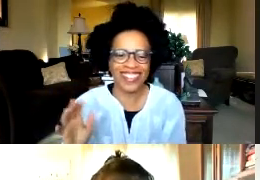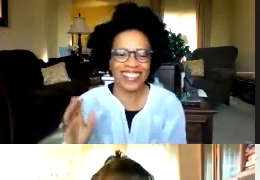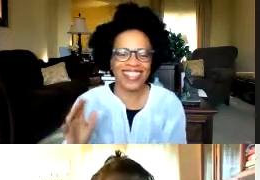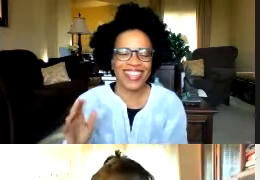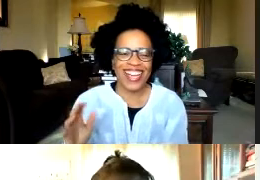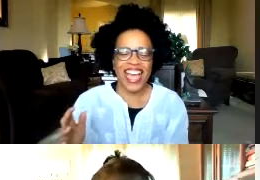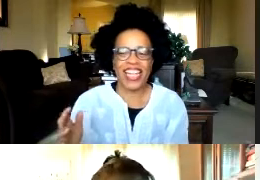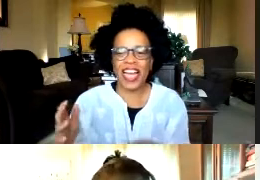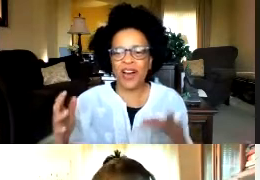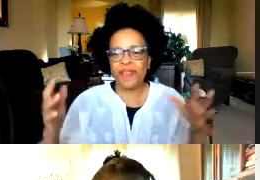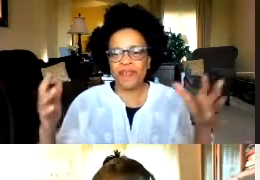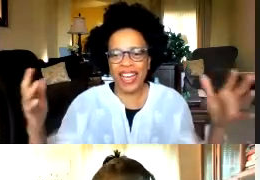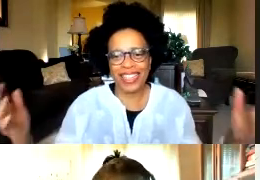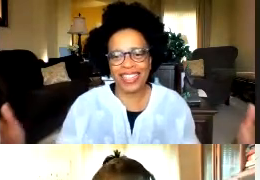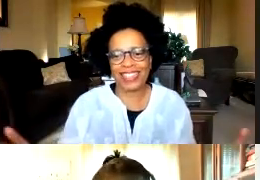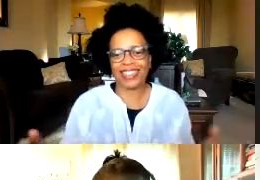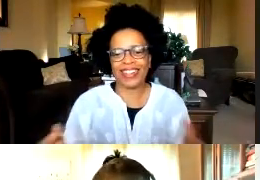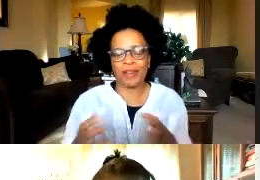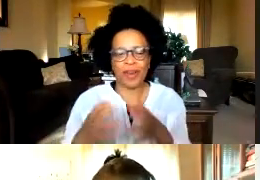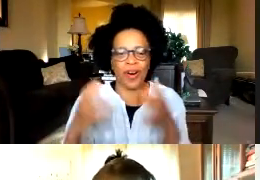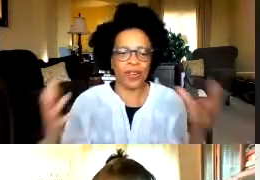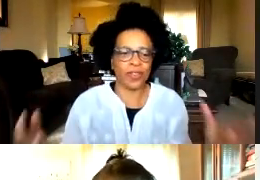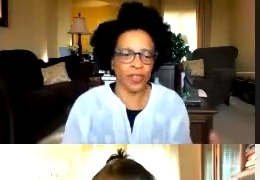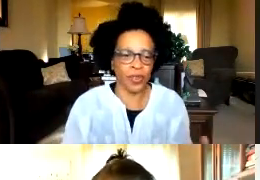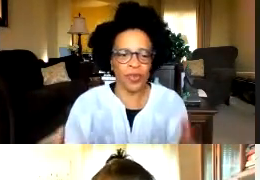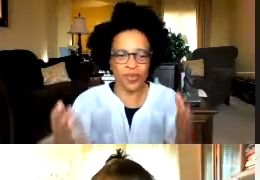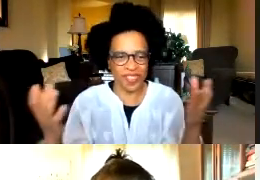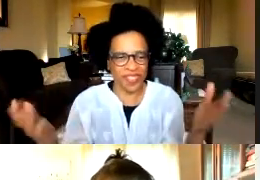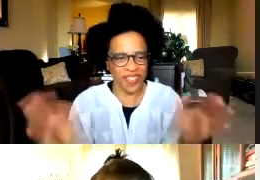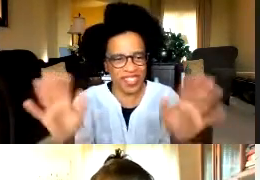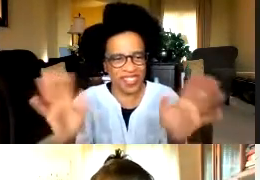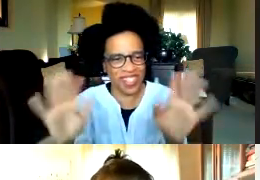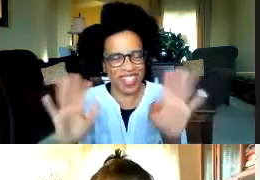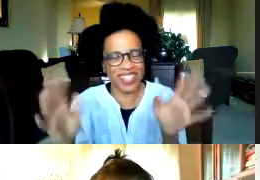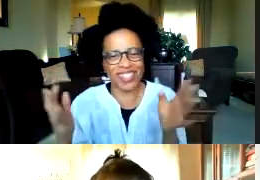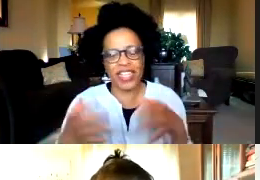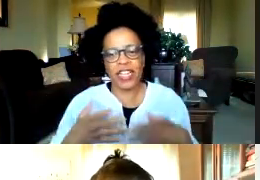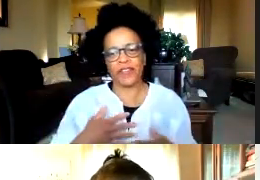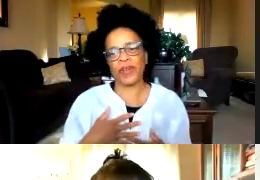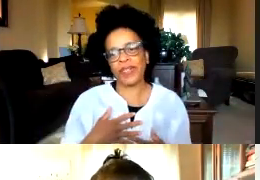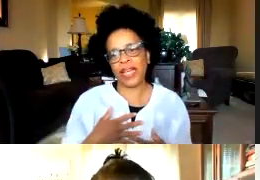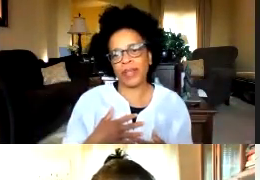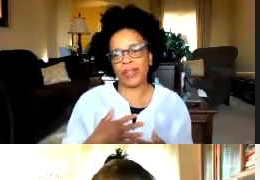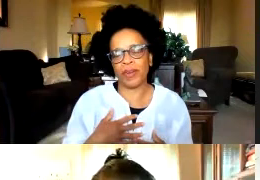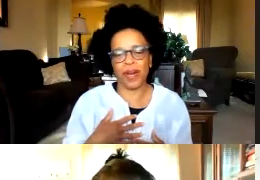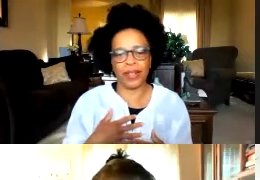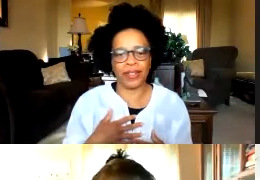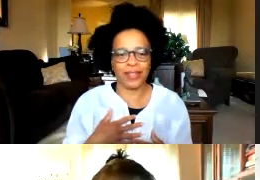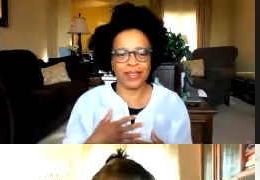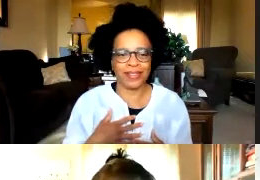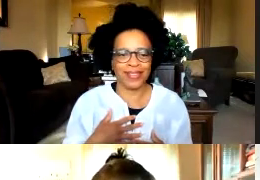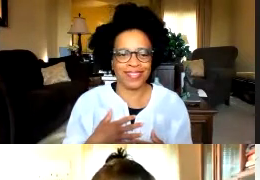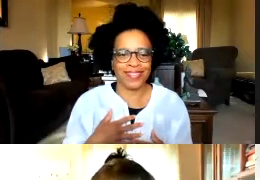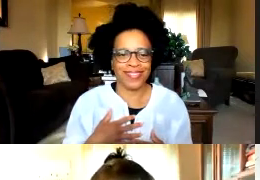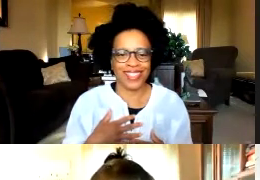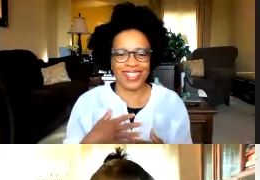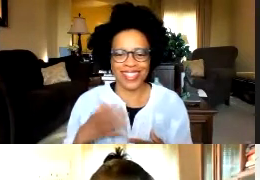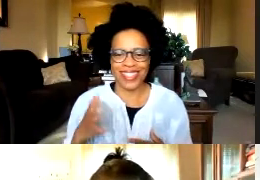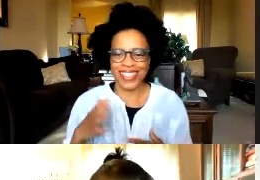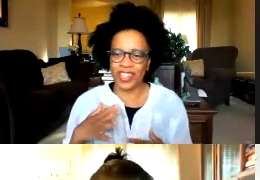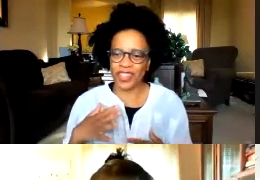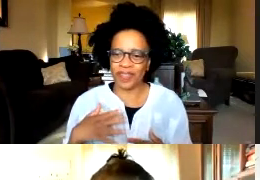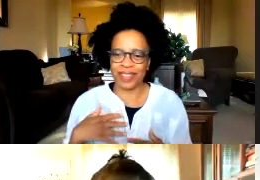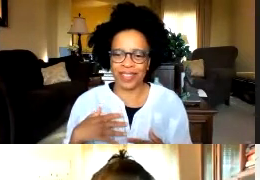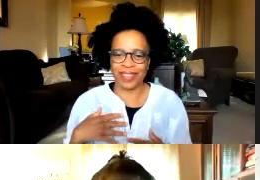all. And now I'm inviting all of you whose visuals are here, feel what's happening in your body.